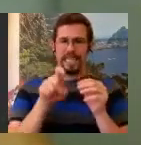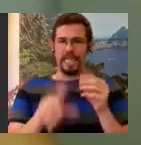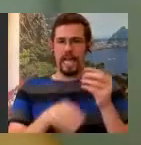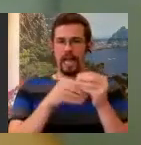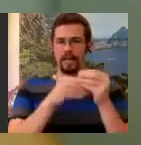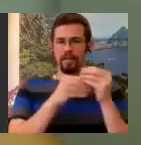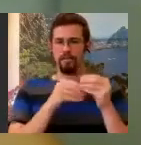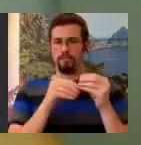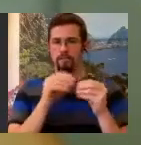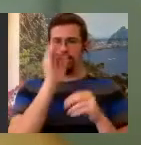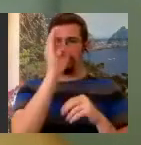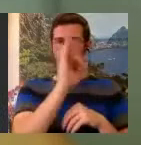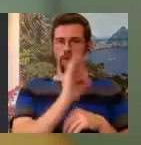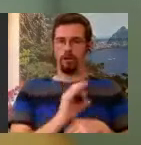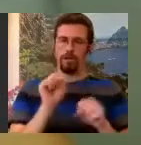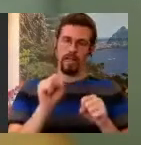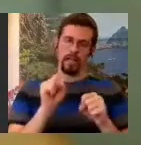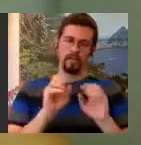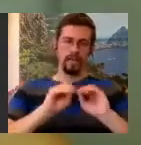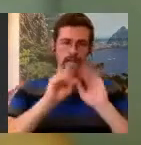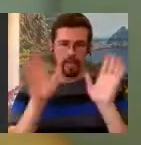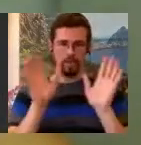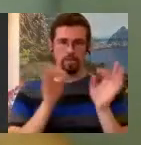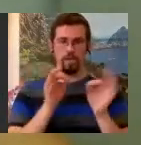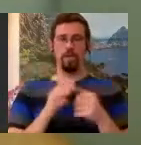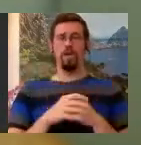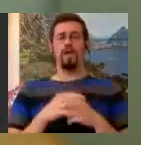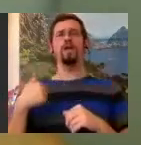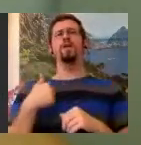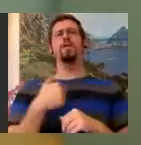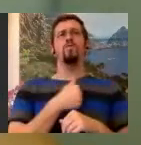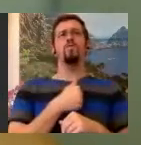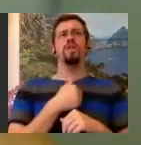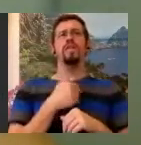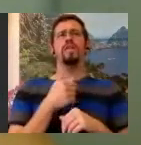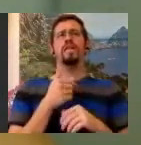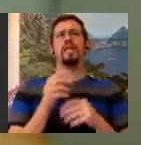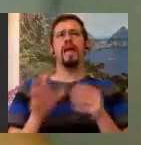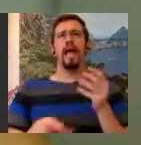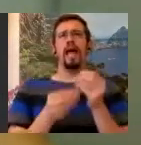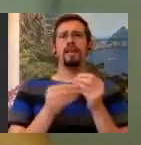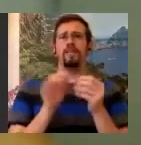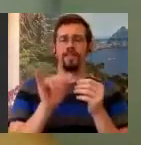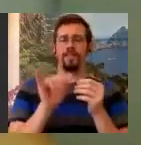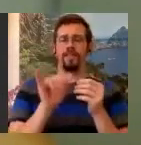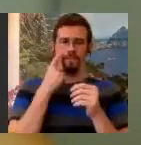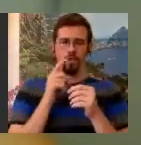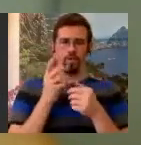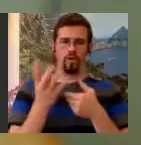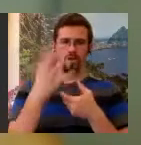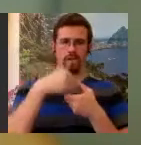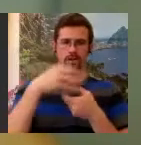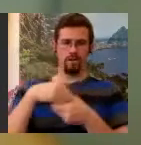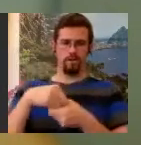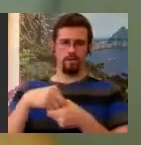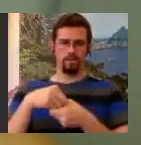icons. We mainly introduced modification in these two aspects, in